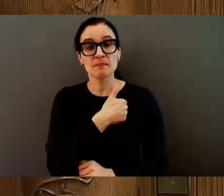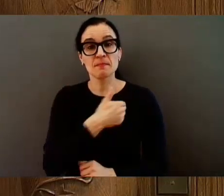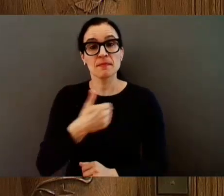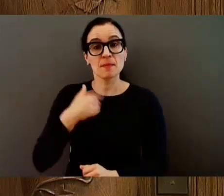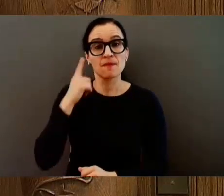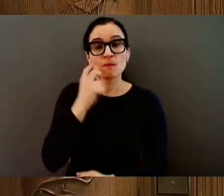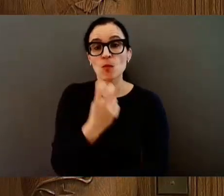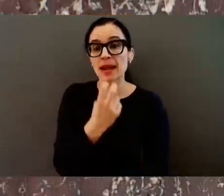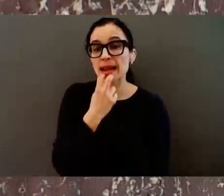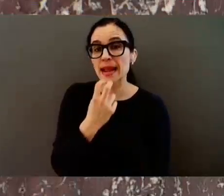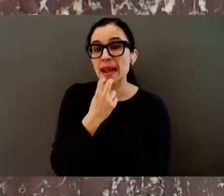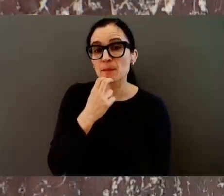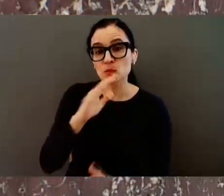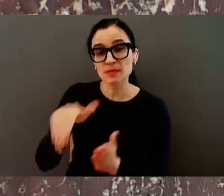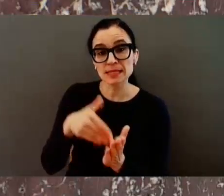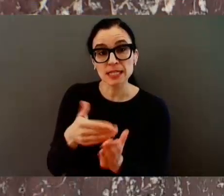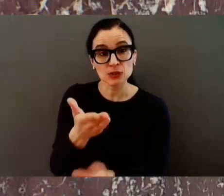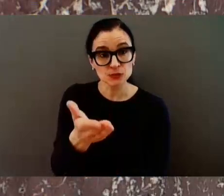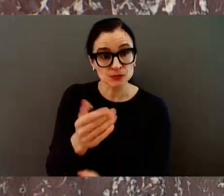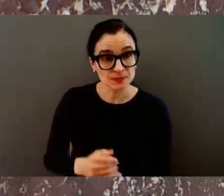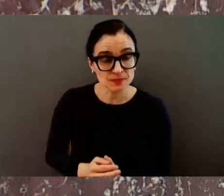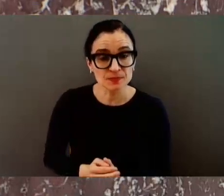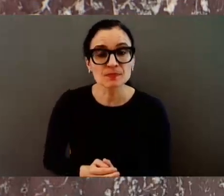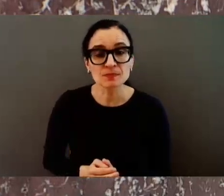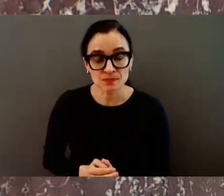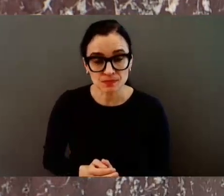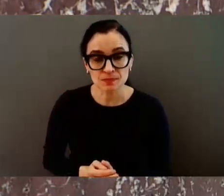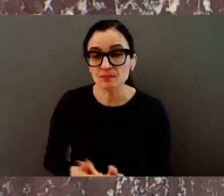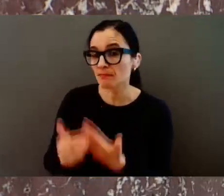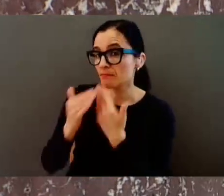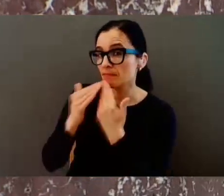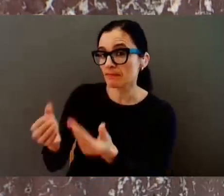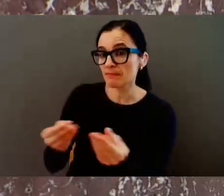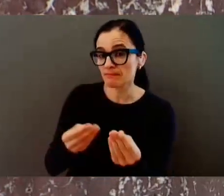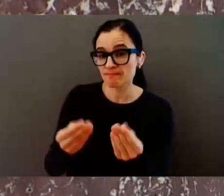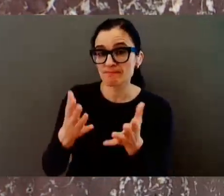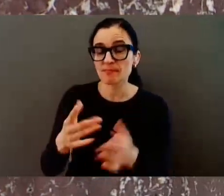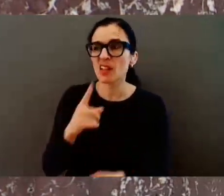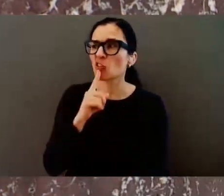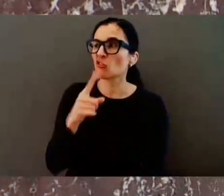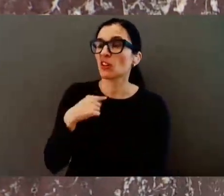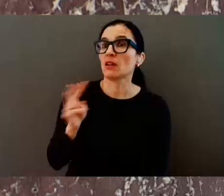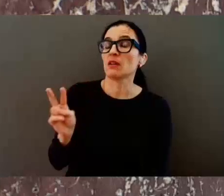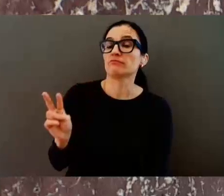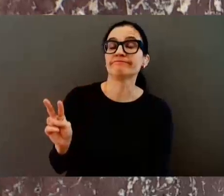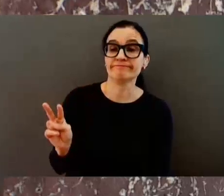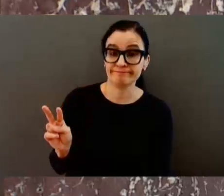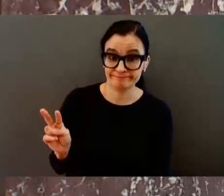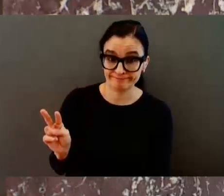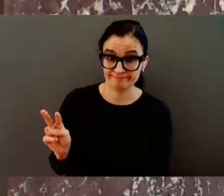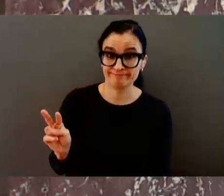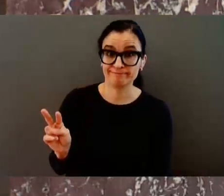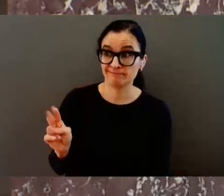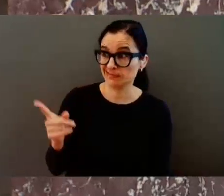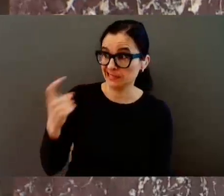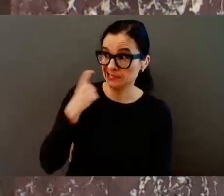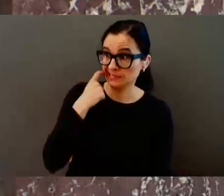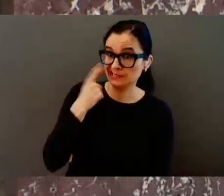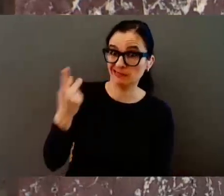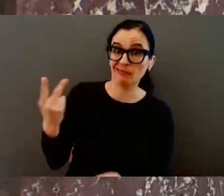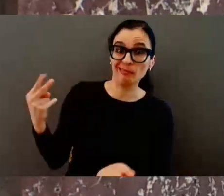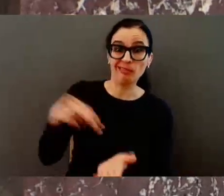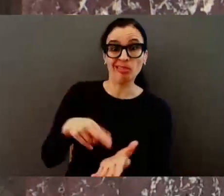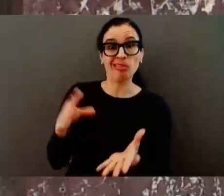Thank you, Mr. Speaker. I cannot believe that the health minister just stood up and praised their investments to the